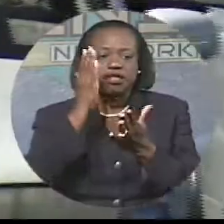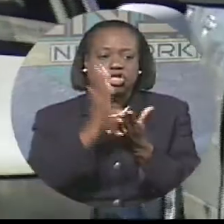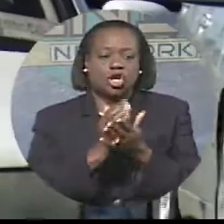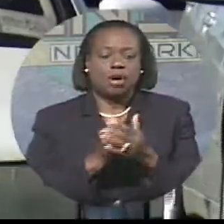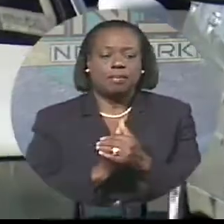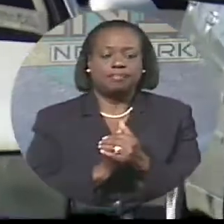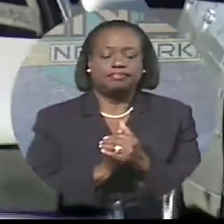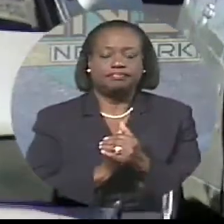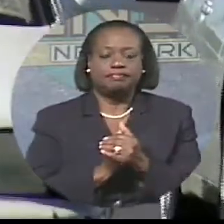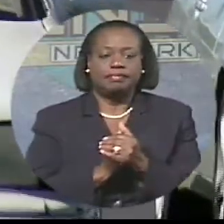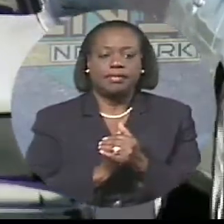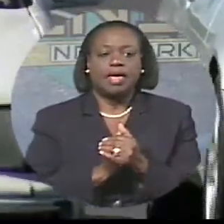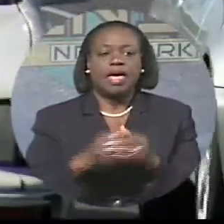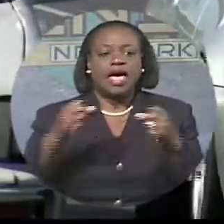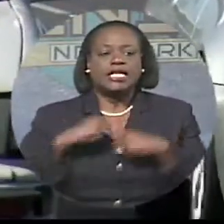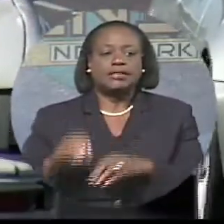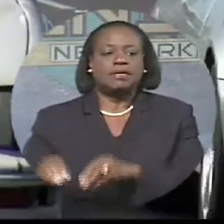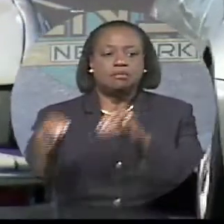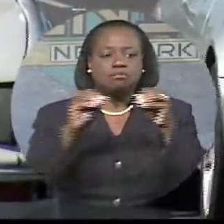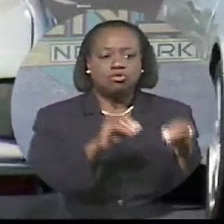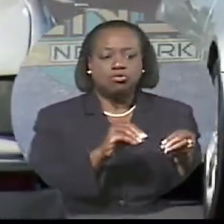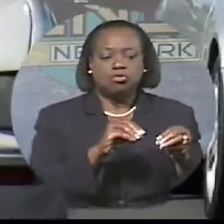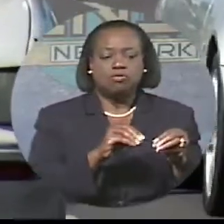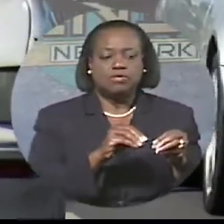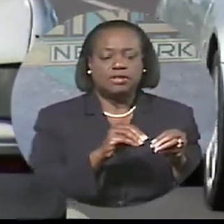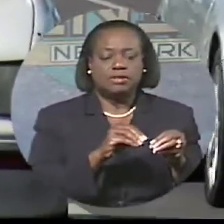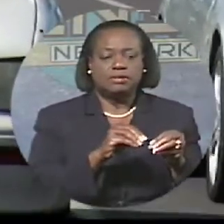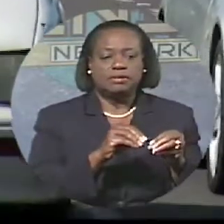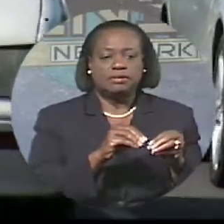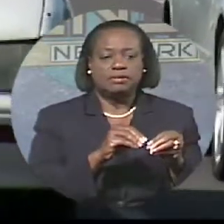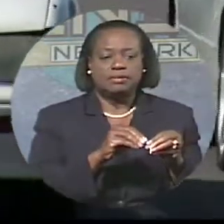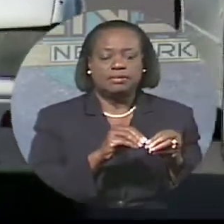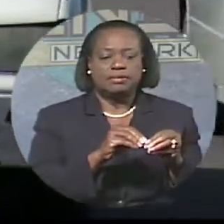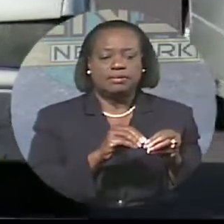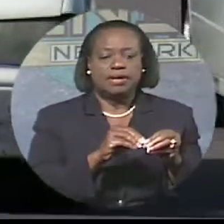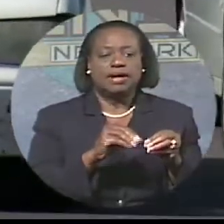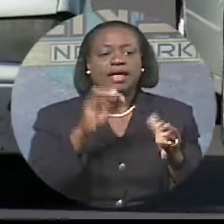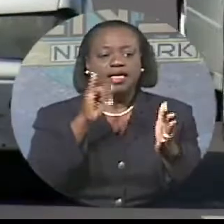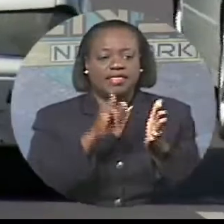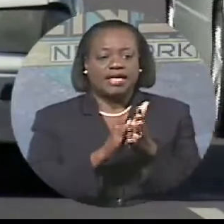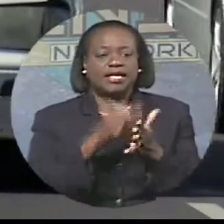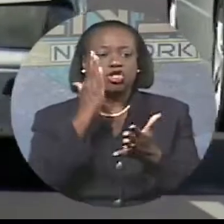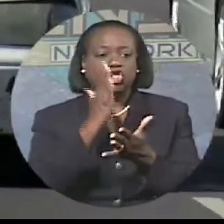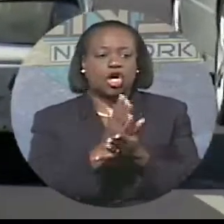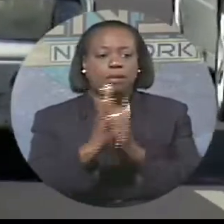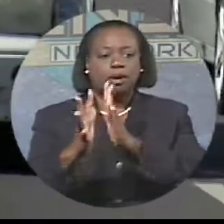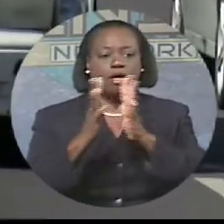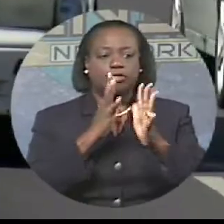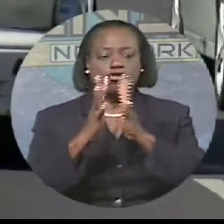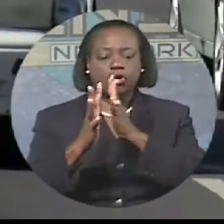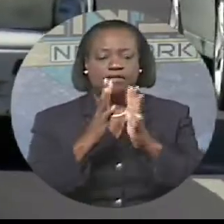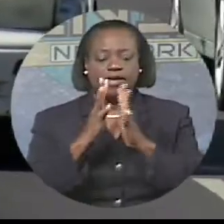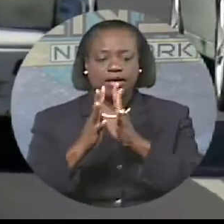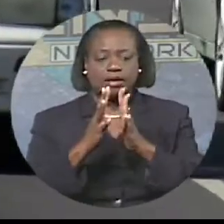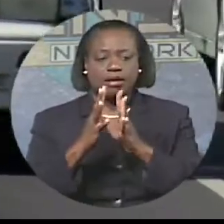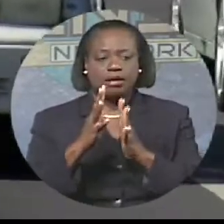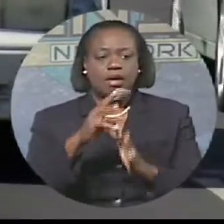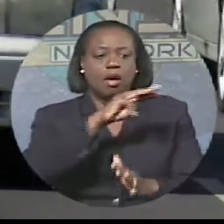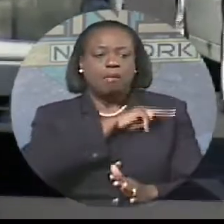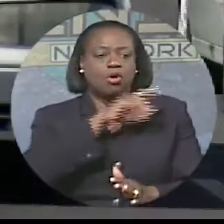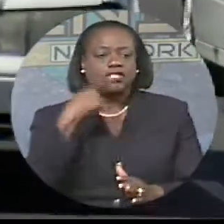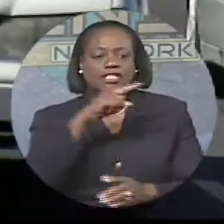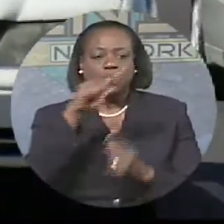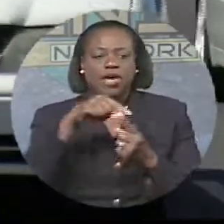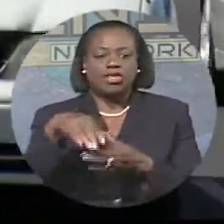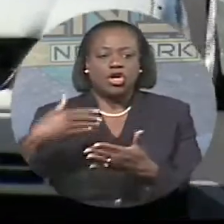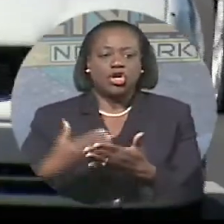the bus stop has been moved further along the road, often attributing to the traffic. Moss says when the new system comes into